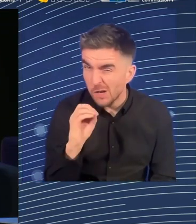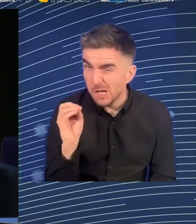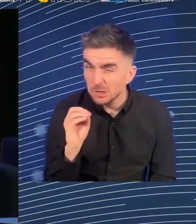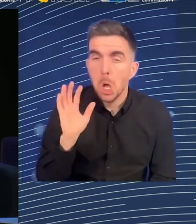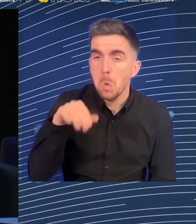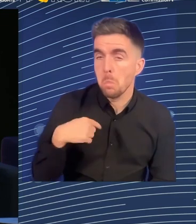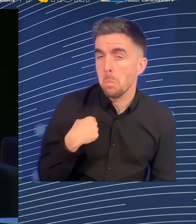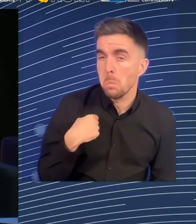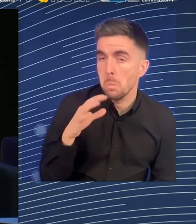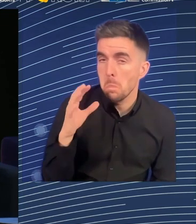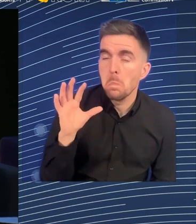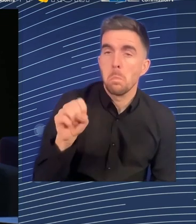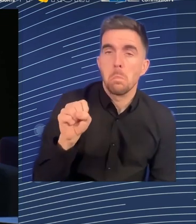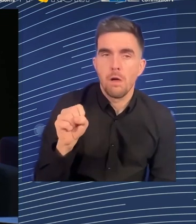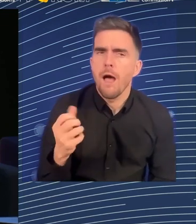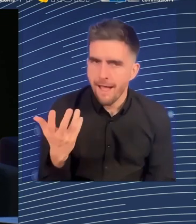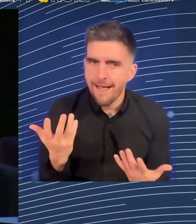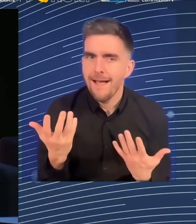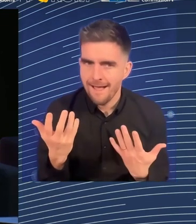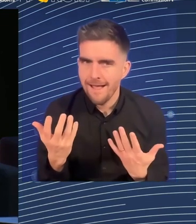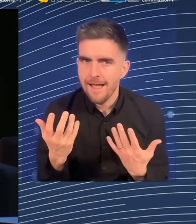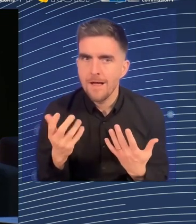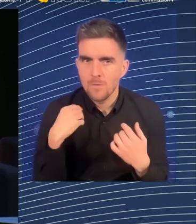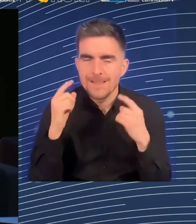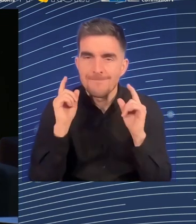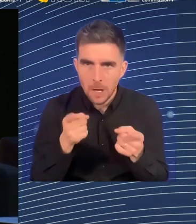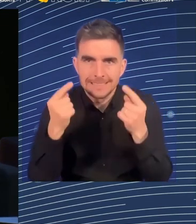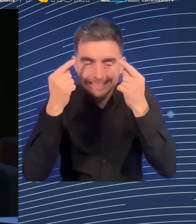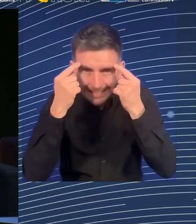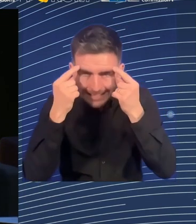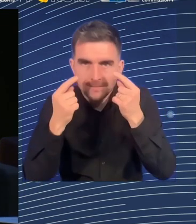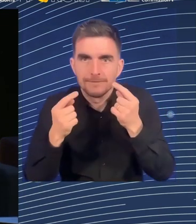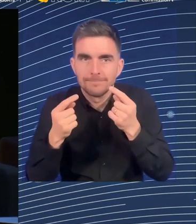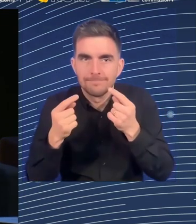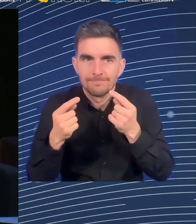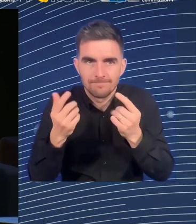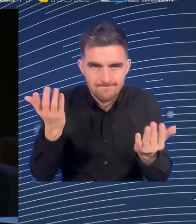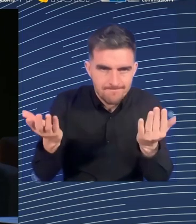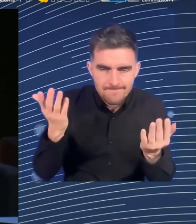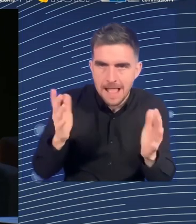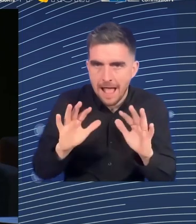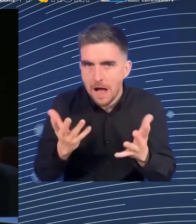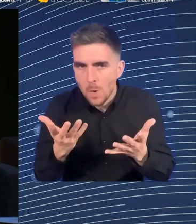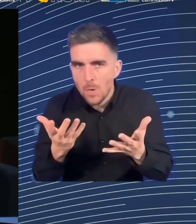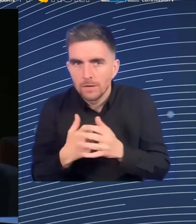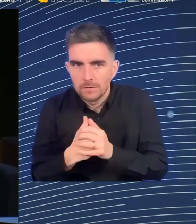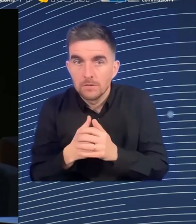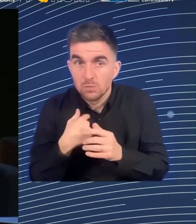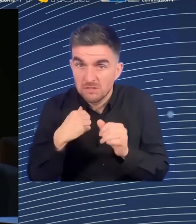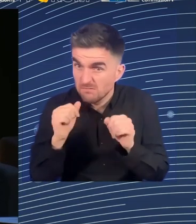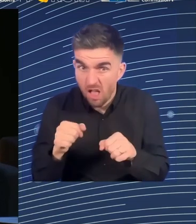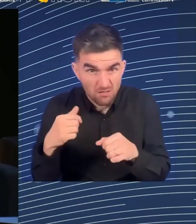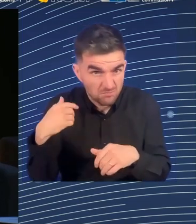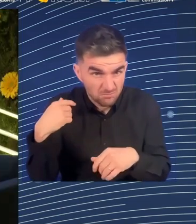that same study that we published in the spring, we really see that this approach helps actually, in